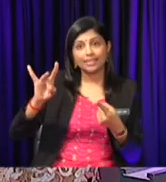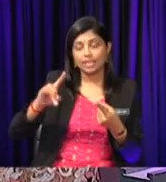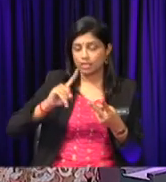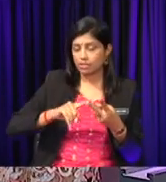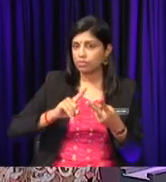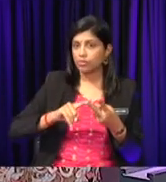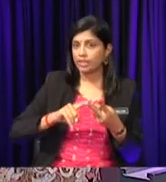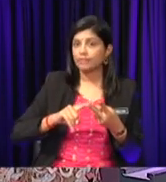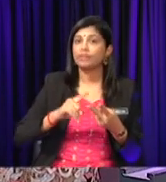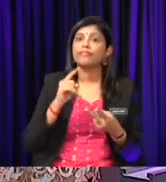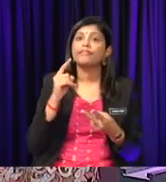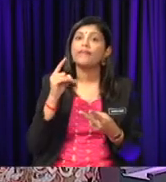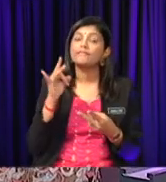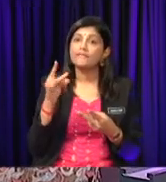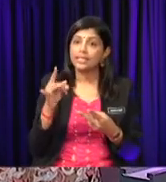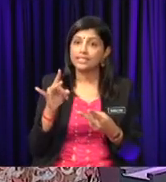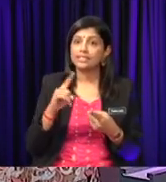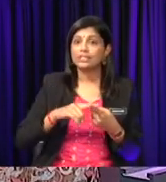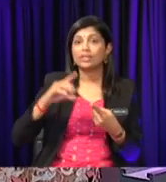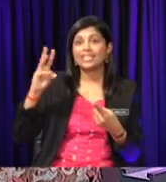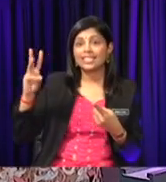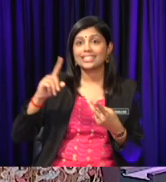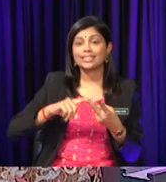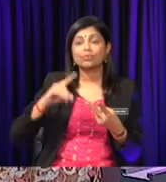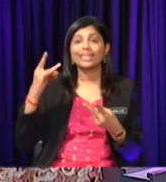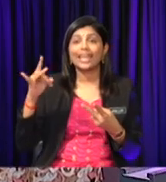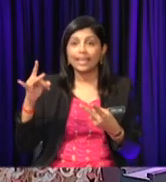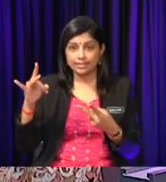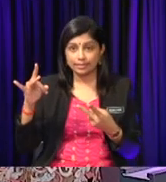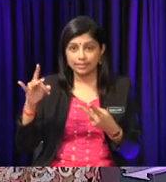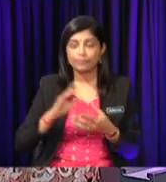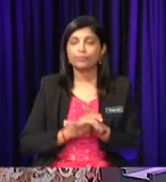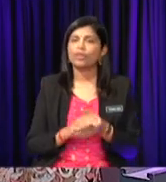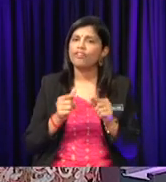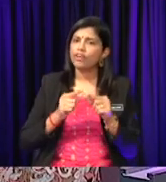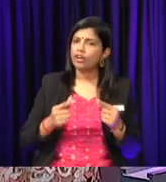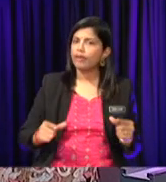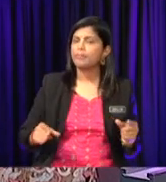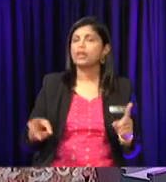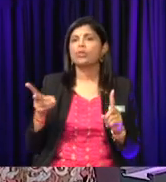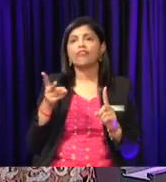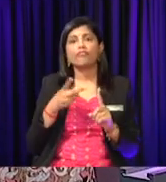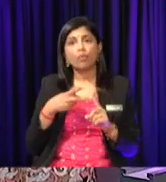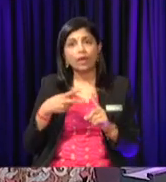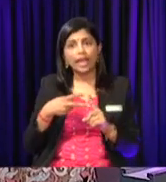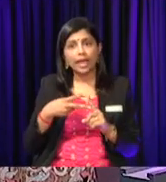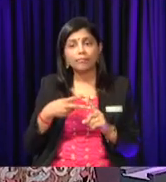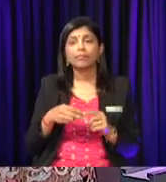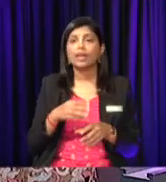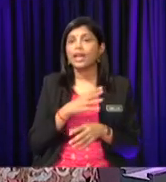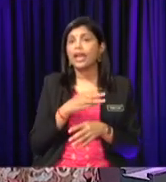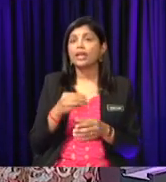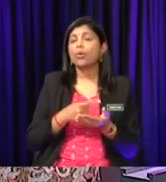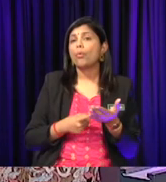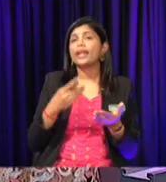3 different set of criteria: grammar, vocabulary, and also content. All right?